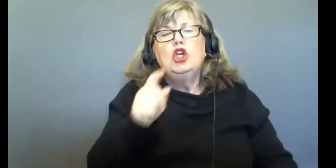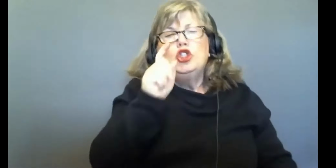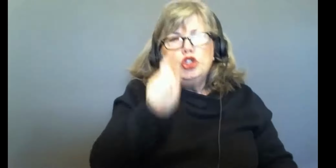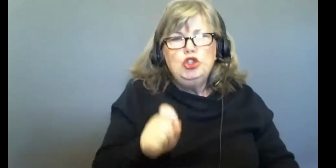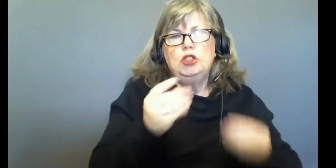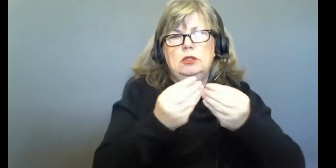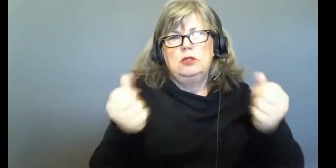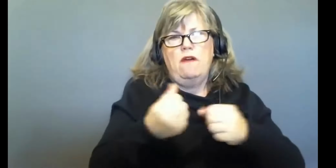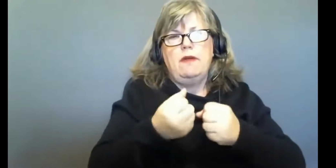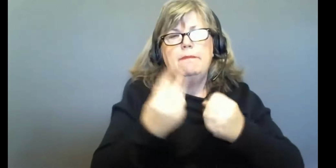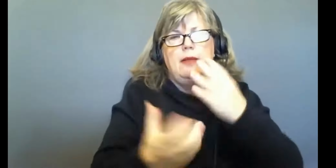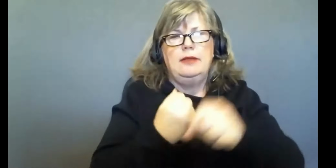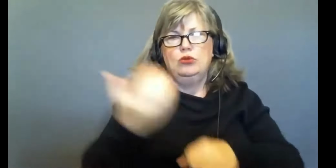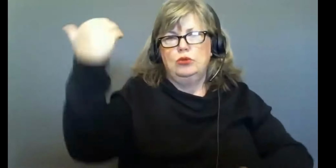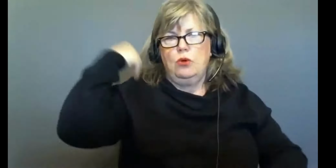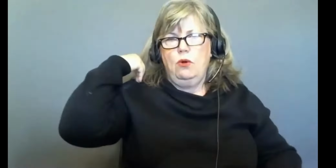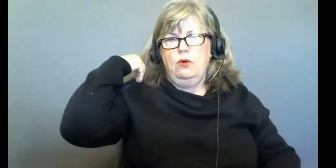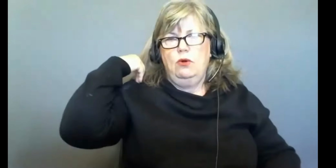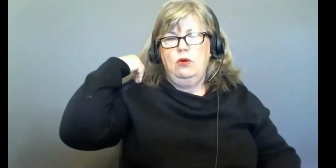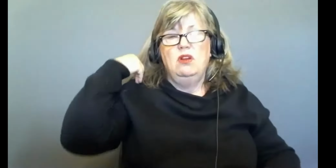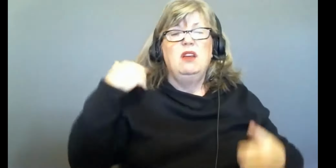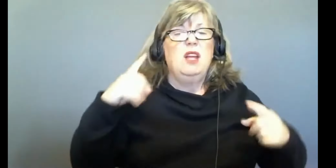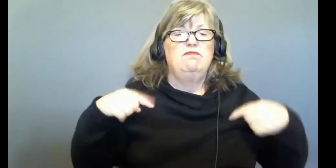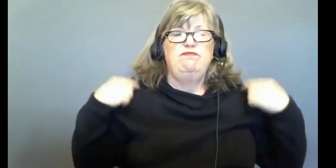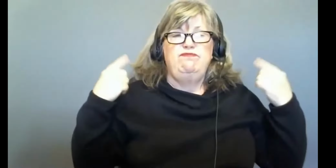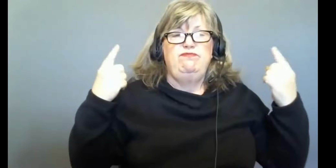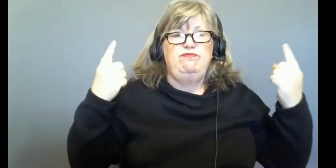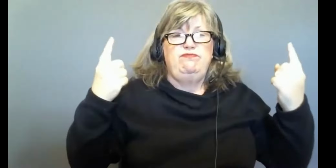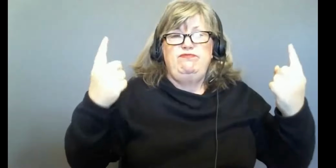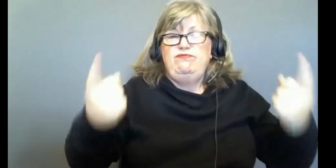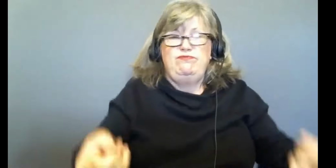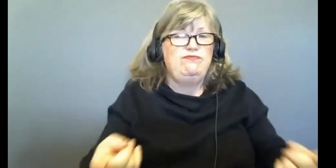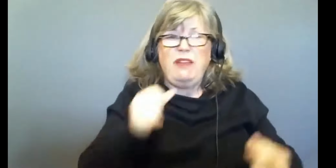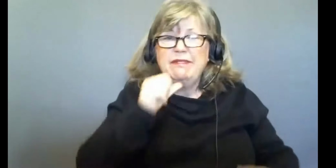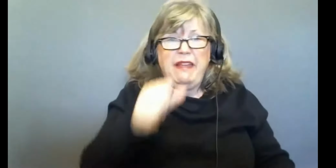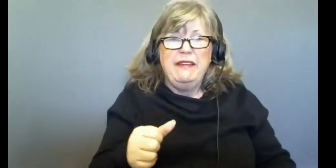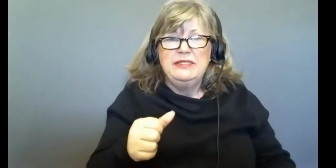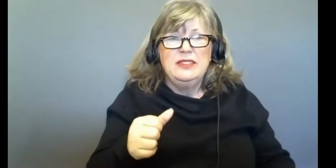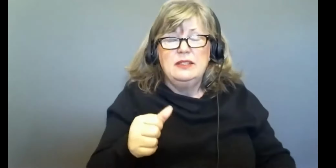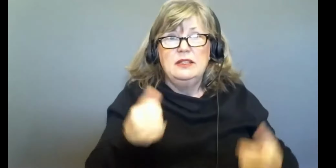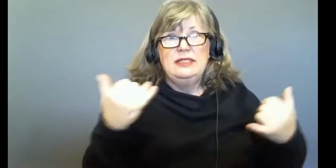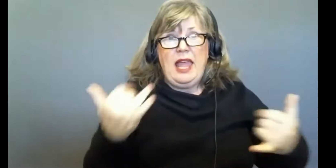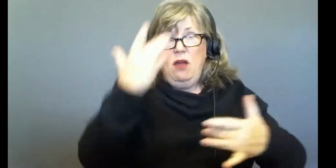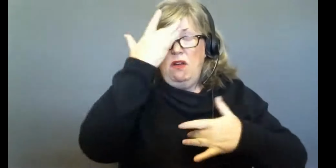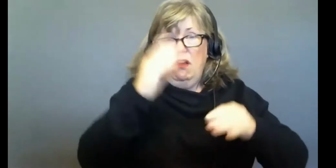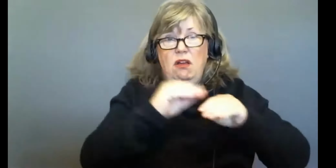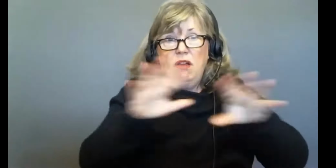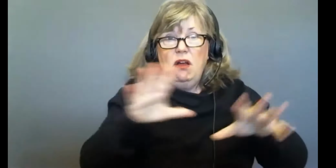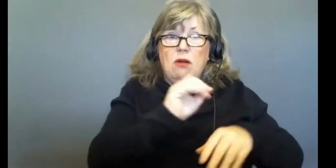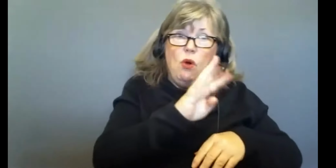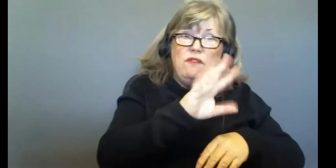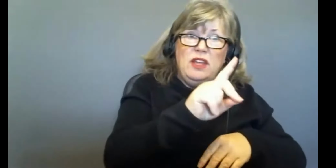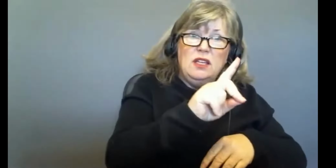ago, and we're still not doing it. So I want to finish off with 2 points in building on Margaret Gillis's